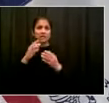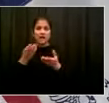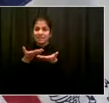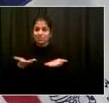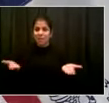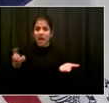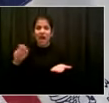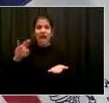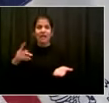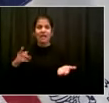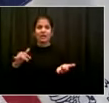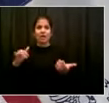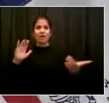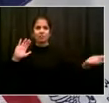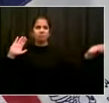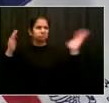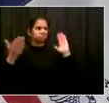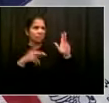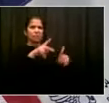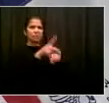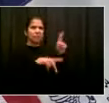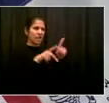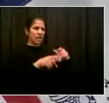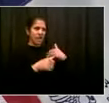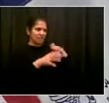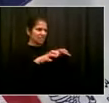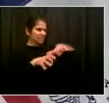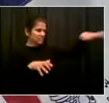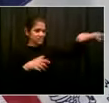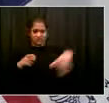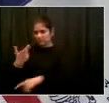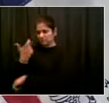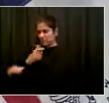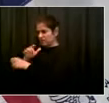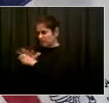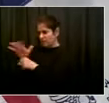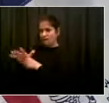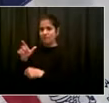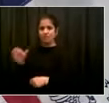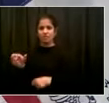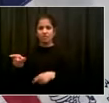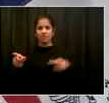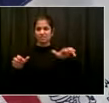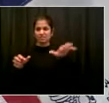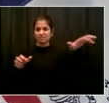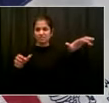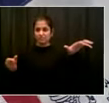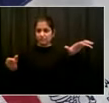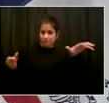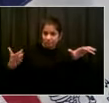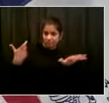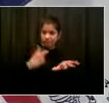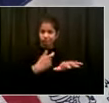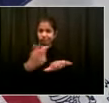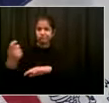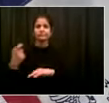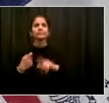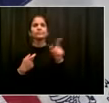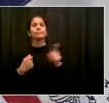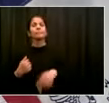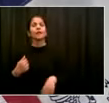even happen before May 1st? Look, when you asked, I think it was you, Andrew, asked the question, what our healthcare team and I responded was we thought